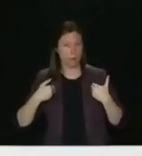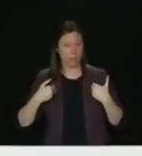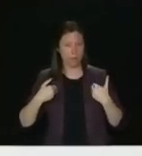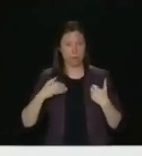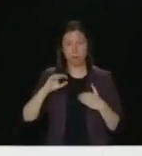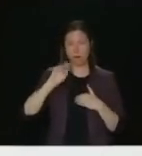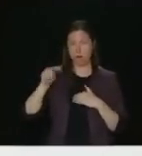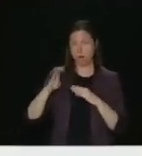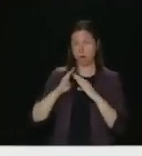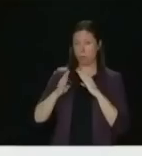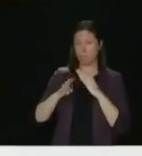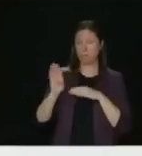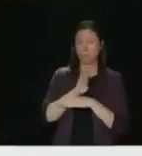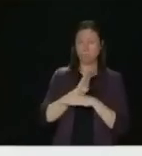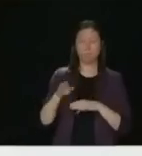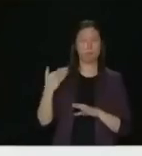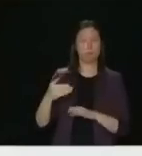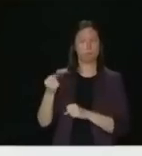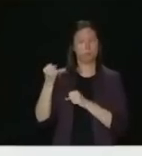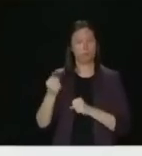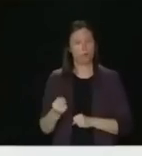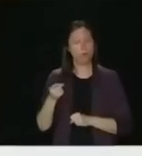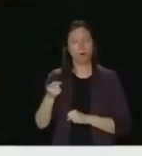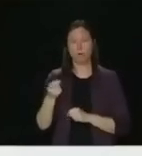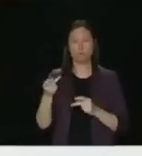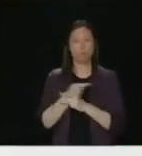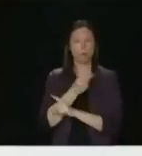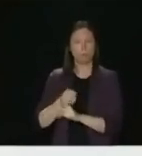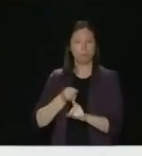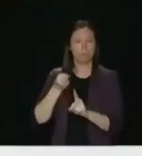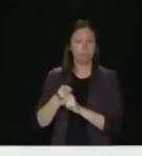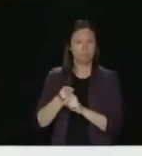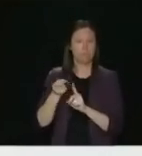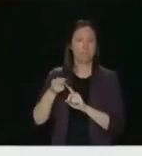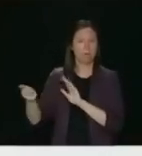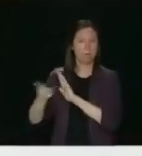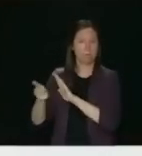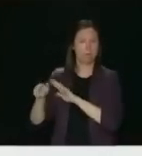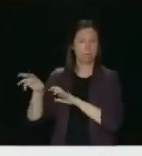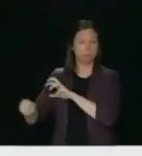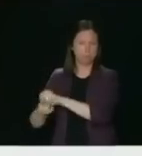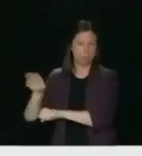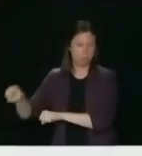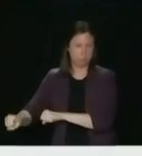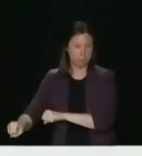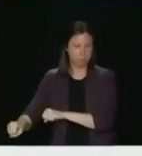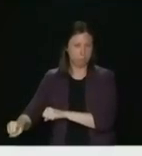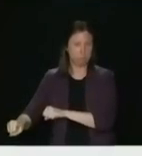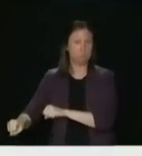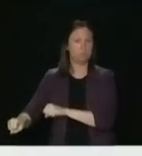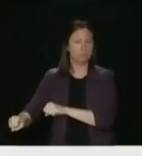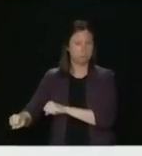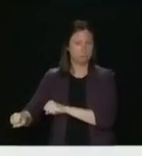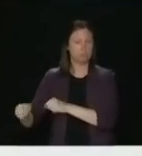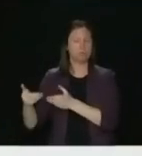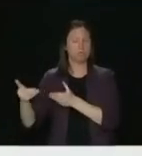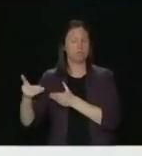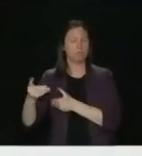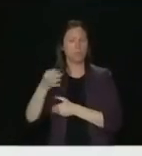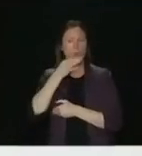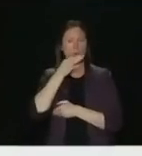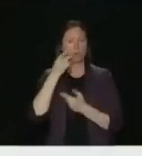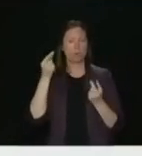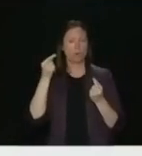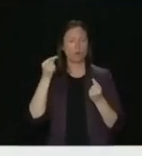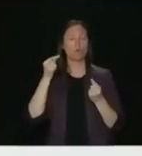downtown Ottawa businesses in particular have been hard hit by these illegal activities. In the coming days, we'll be